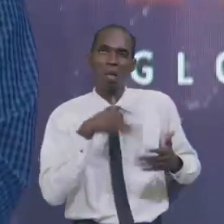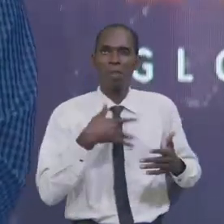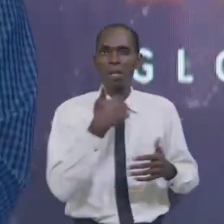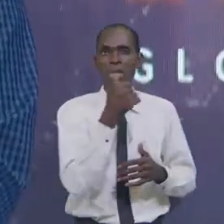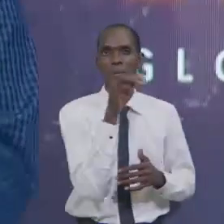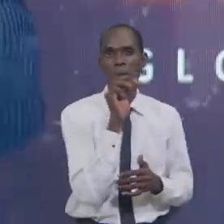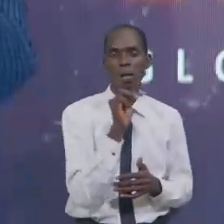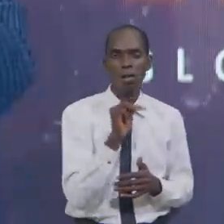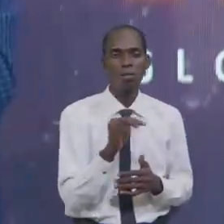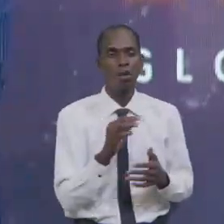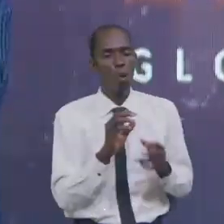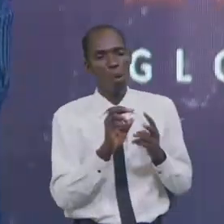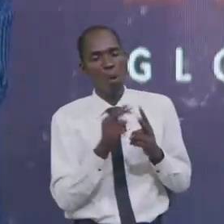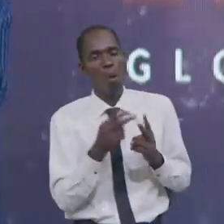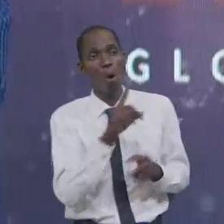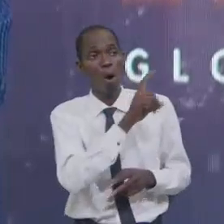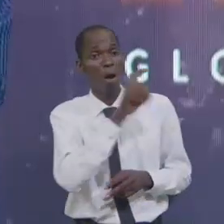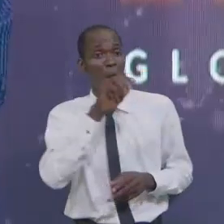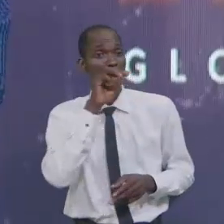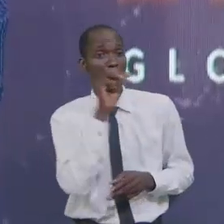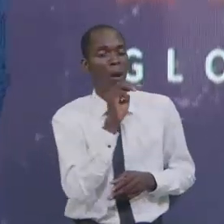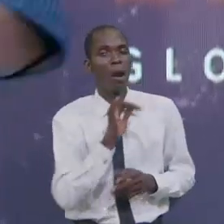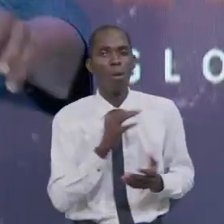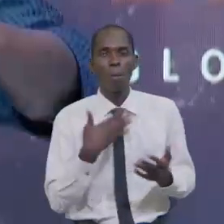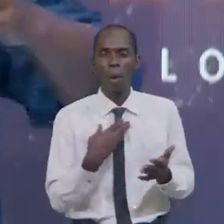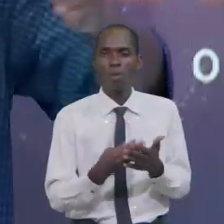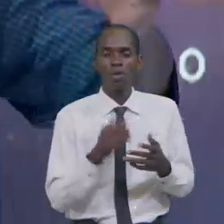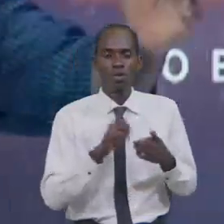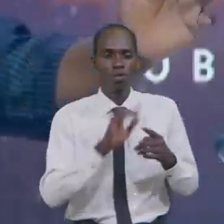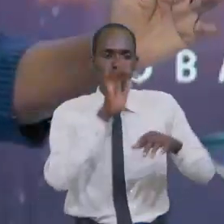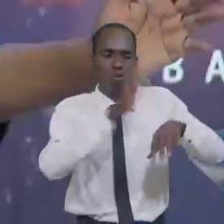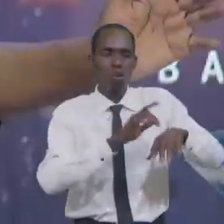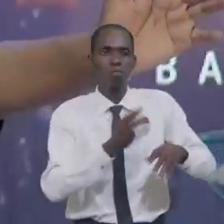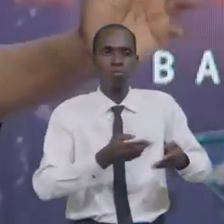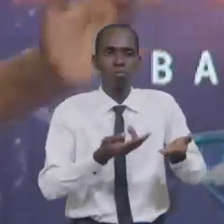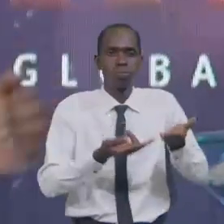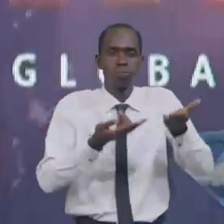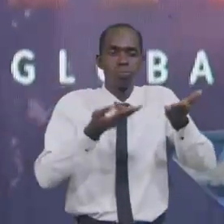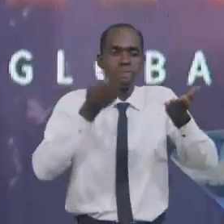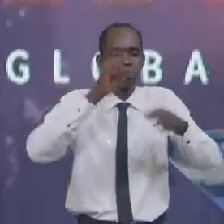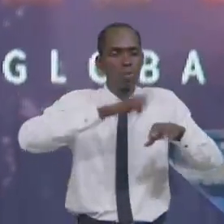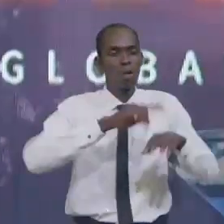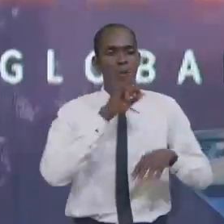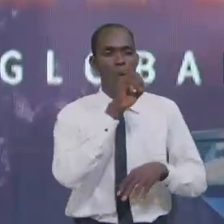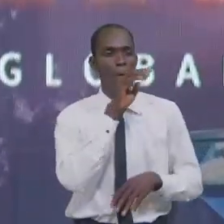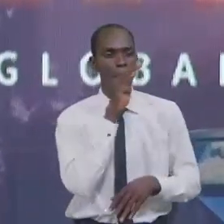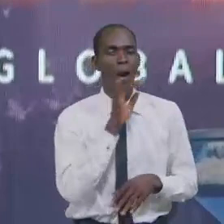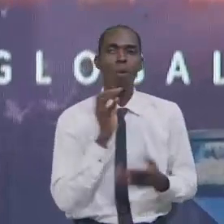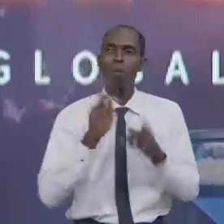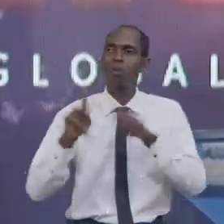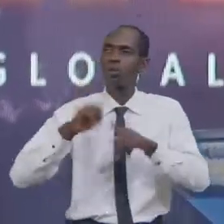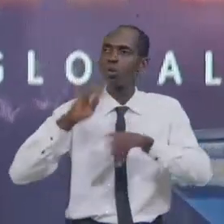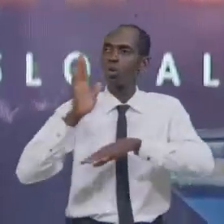reach 100 million. I want you to reach a billion. I want to be called a billionaire.